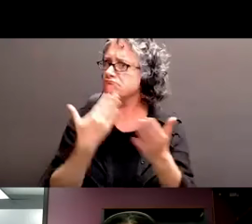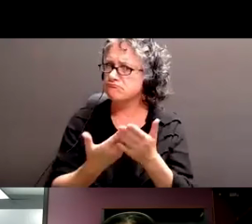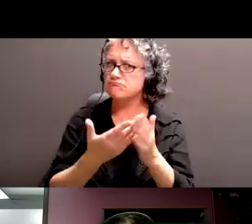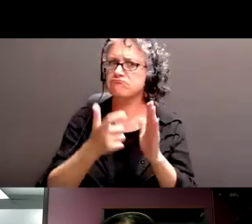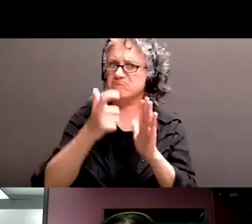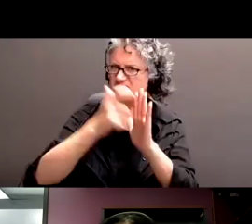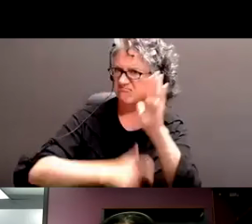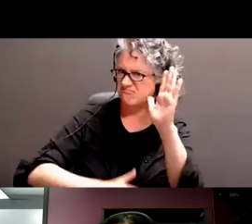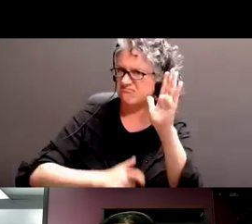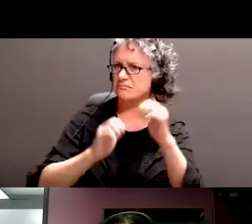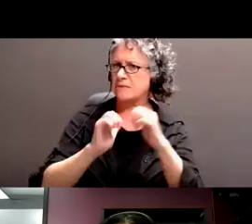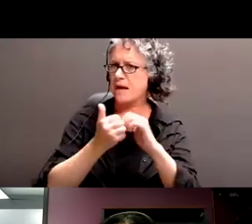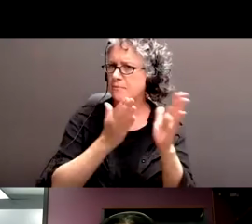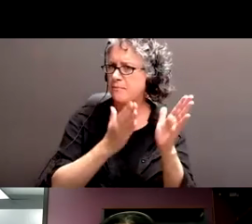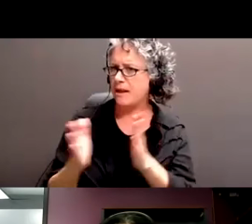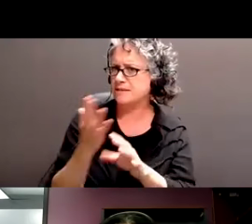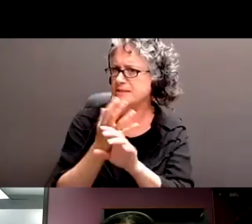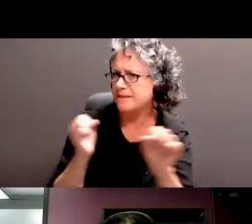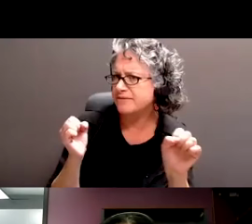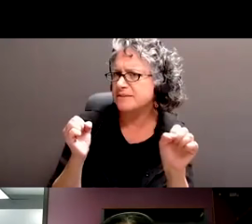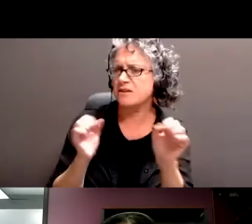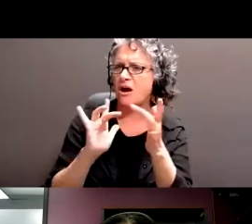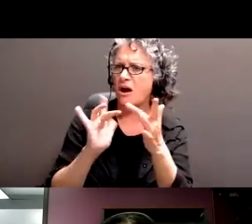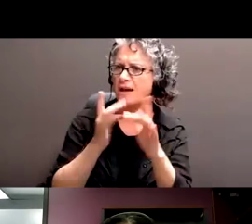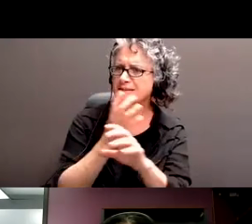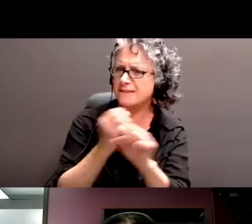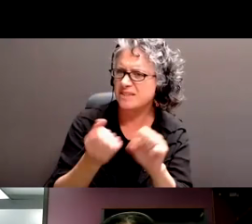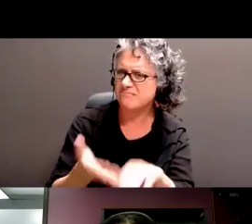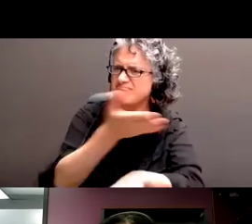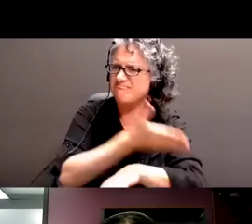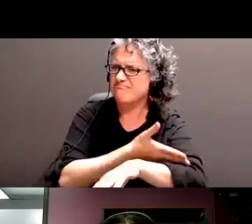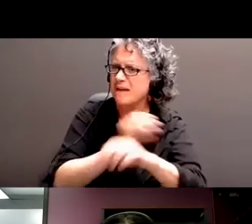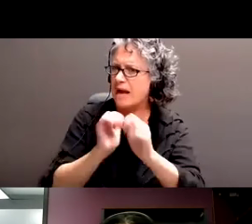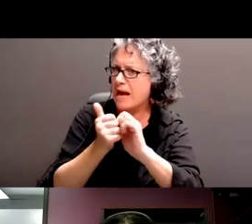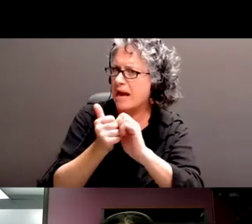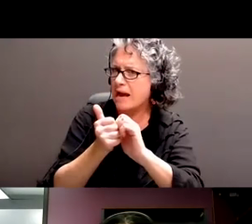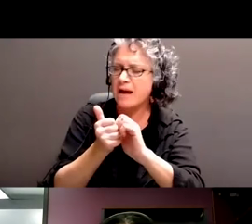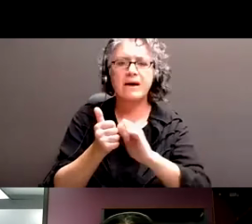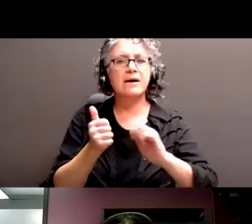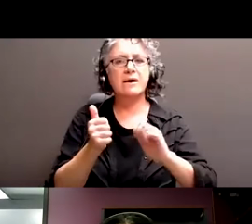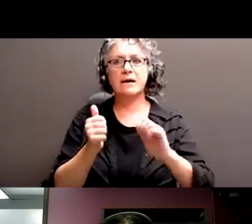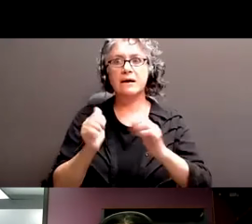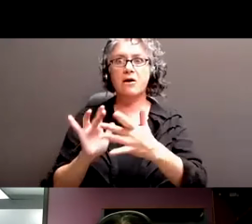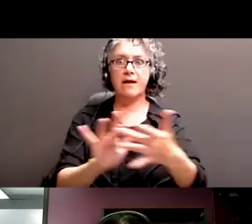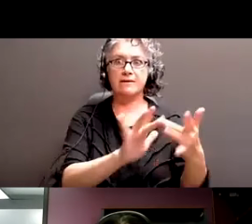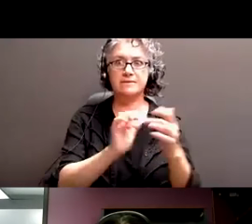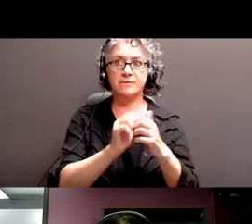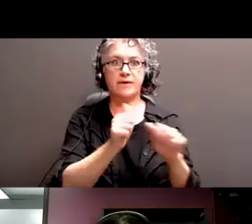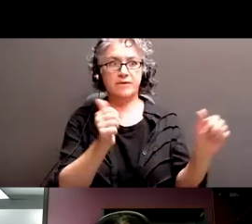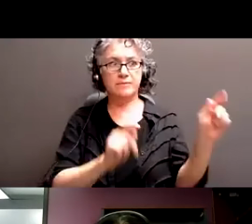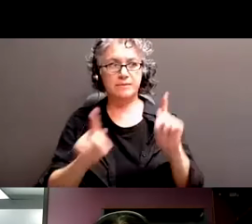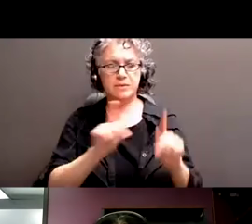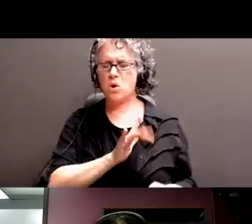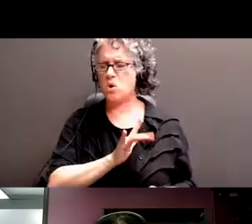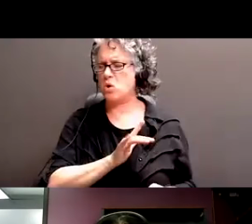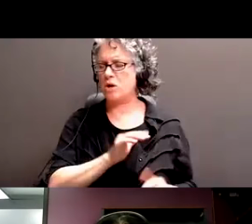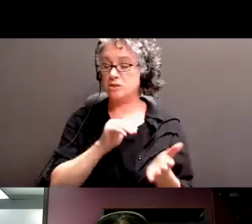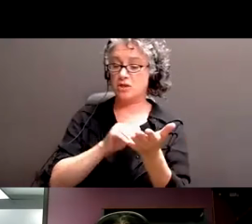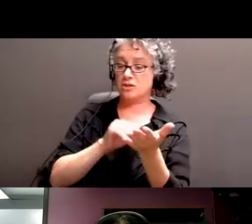safety, how you can increase your online safety, and the power of connecting with others. And Dr. Patricia Ocampo is